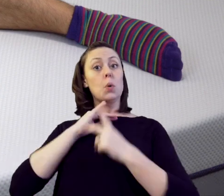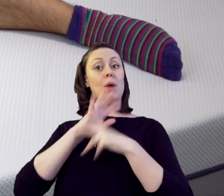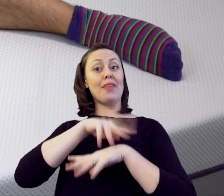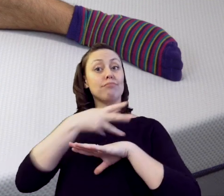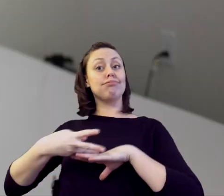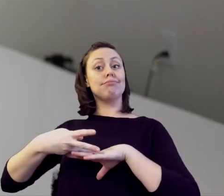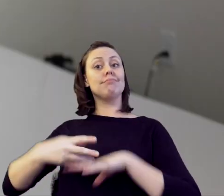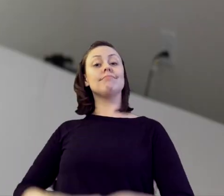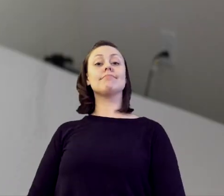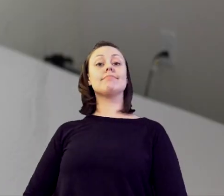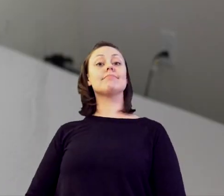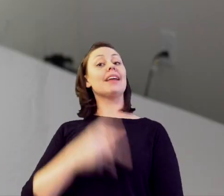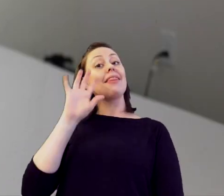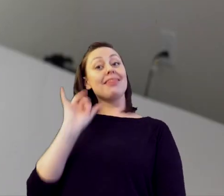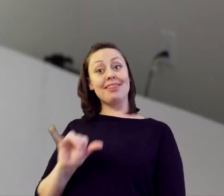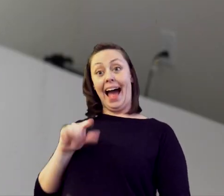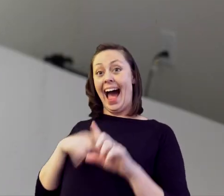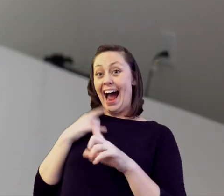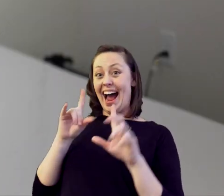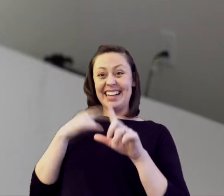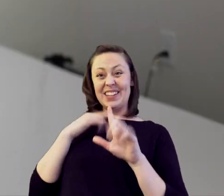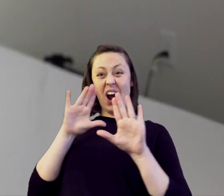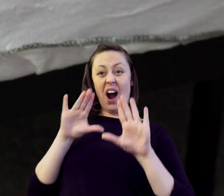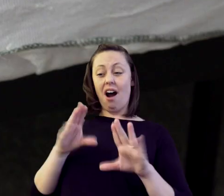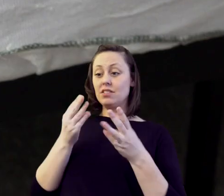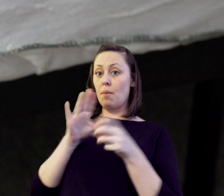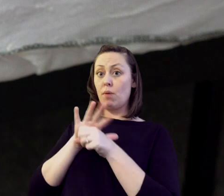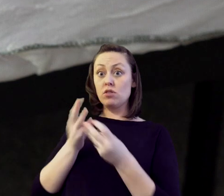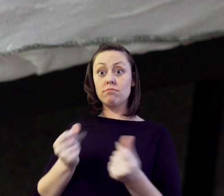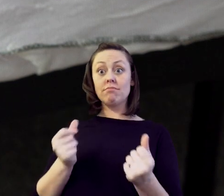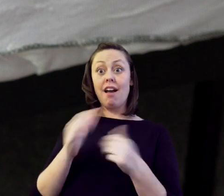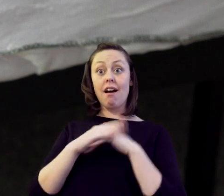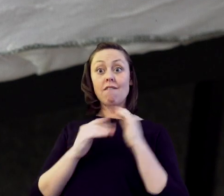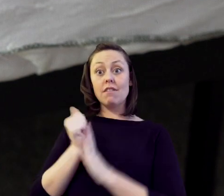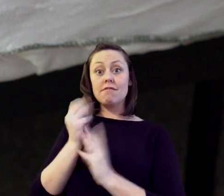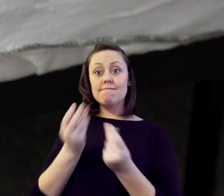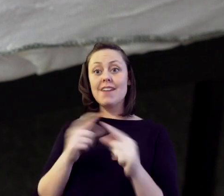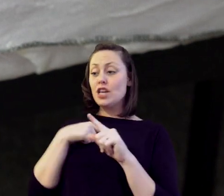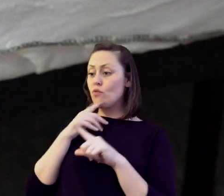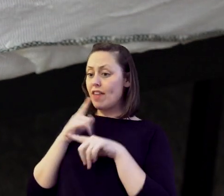column buckling. The grid offers excellent pressure relief and comfort. You